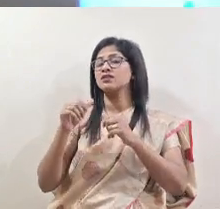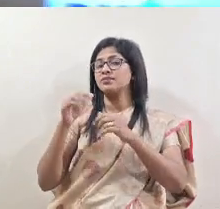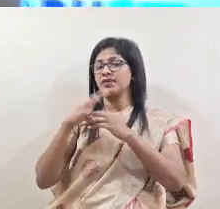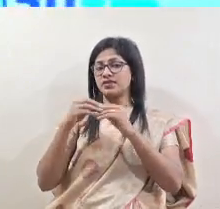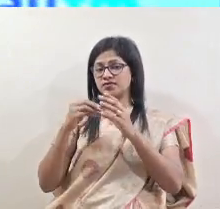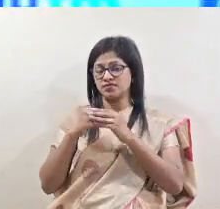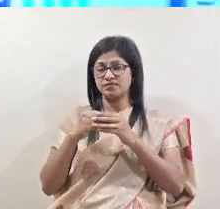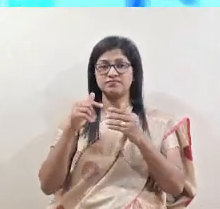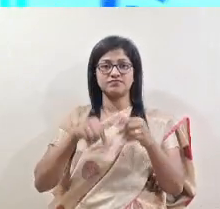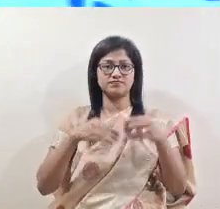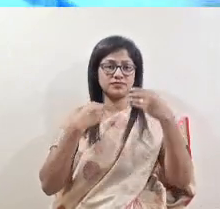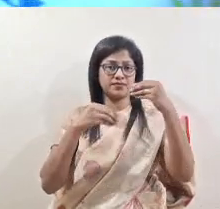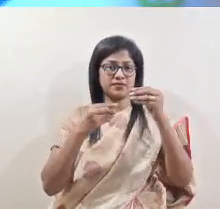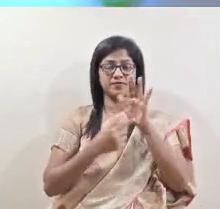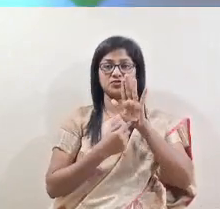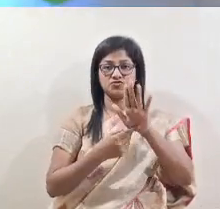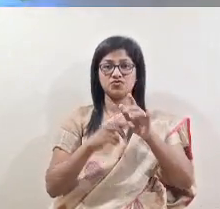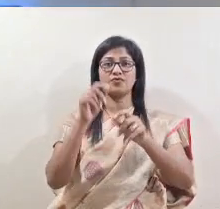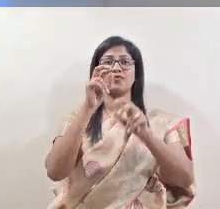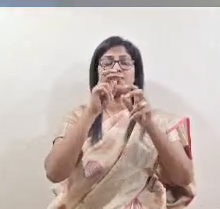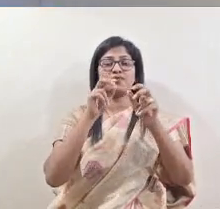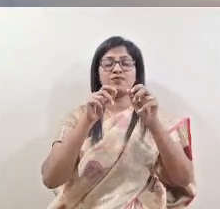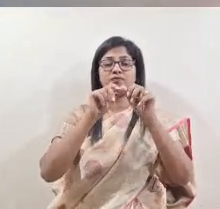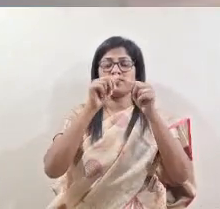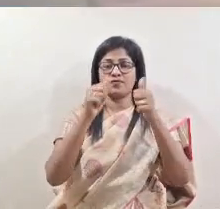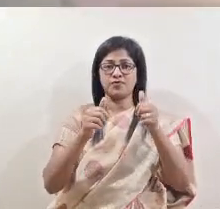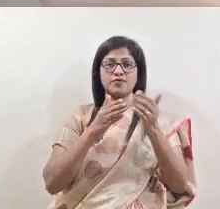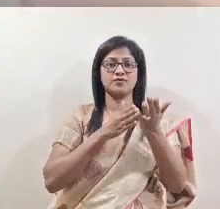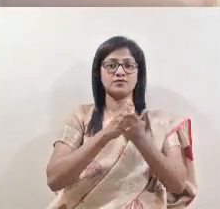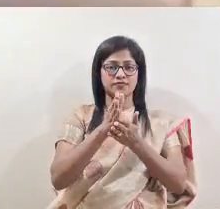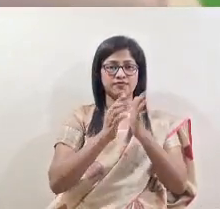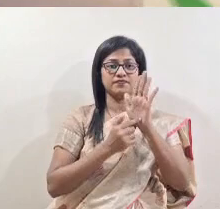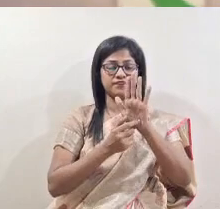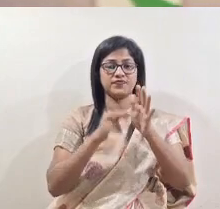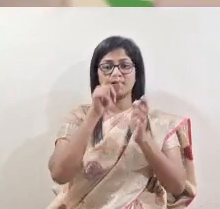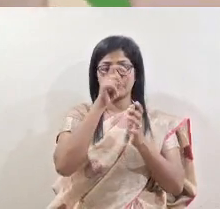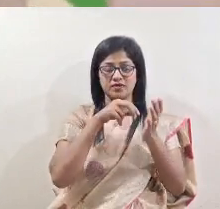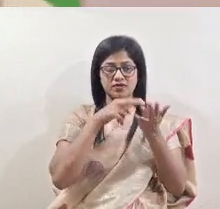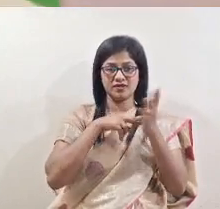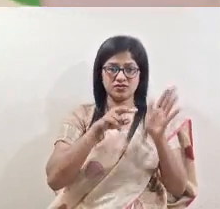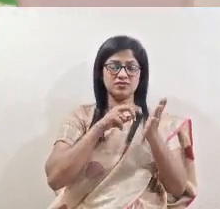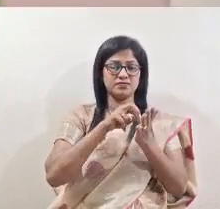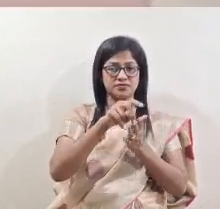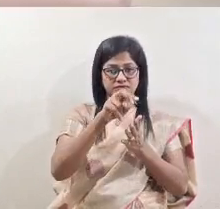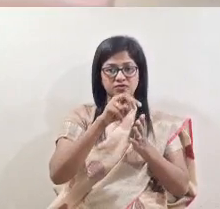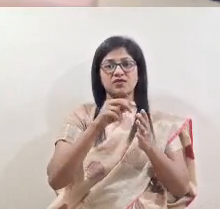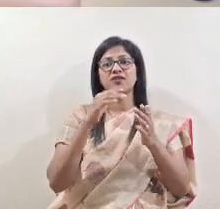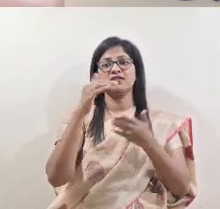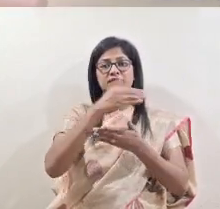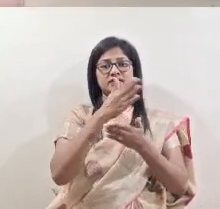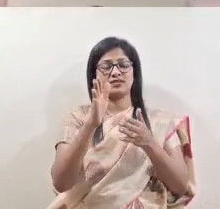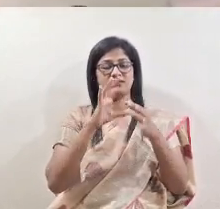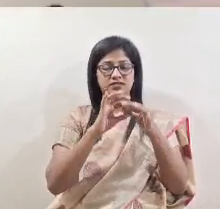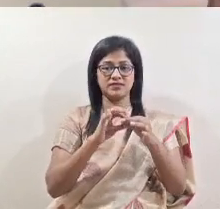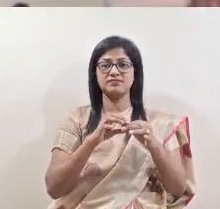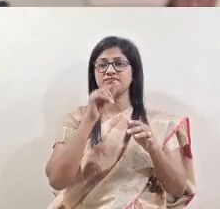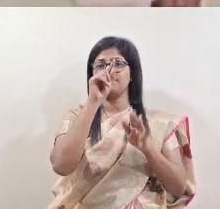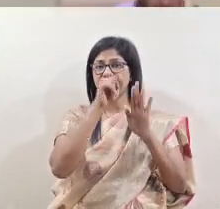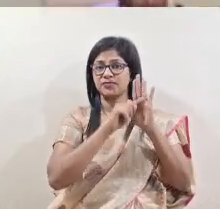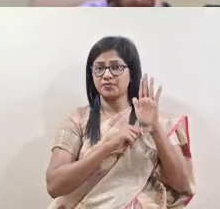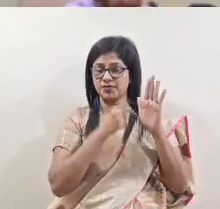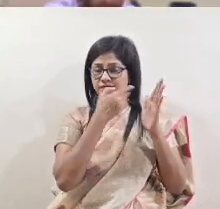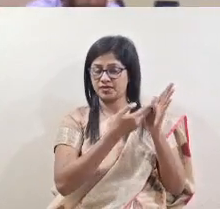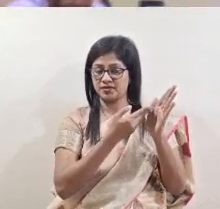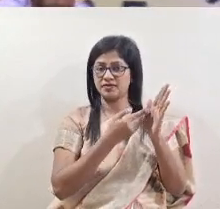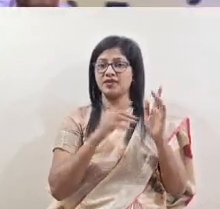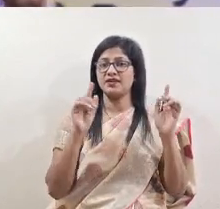discussing on my paper, which is modeling the natural pause and go walking behavior of pedestrians in bidirectional flow. This is the outline